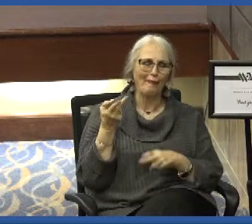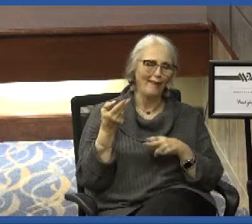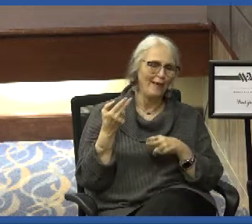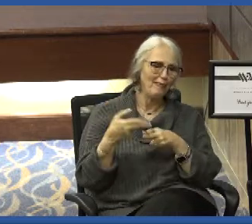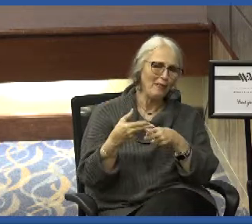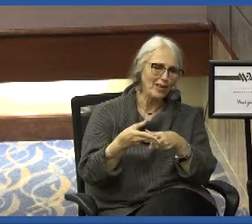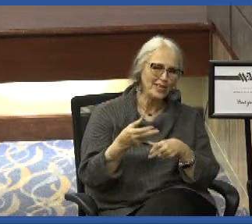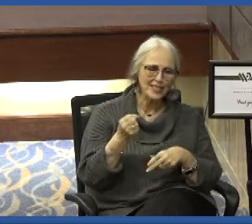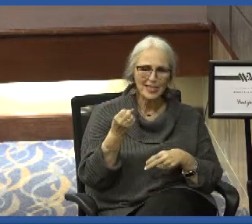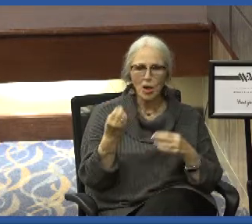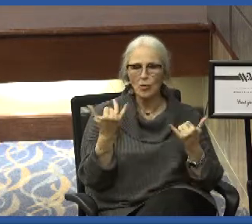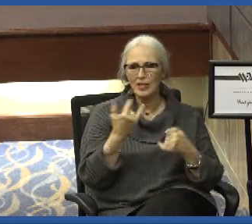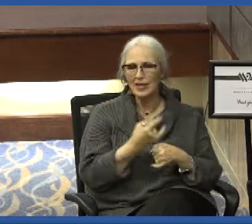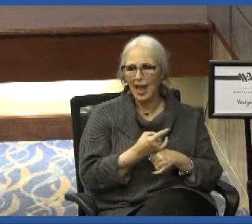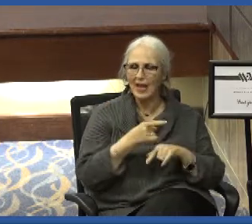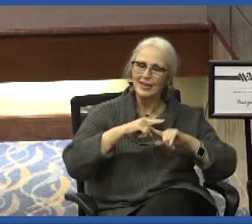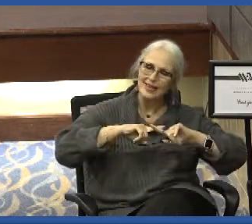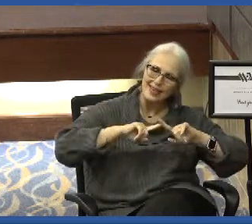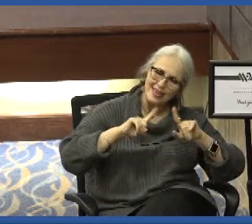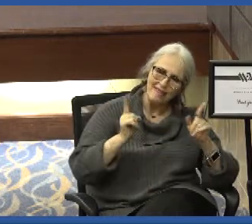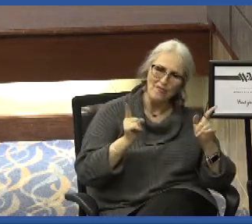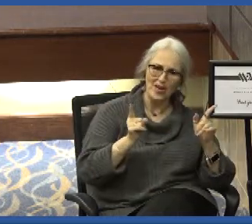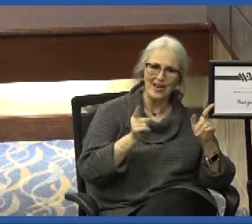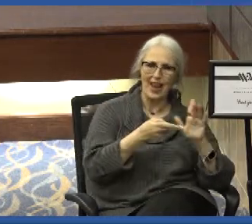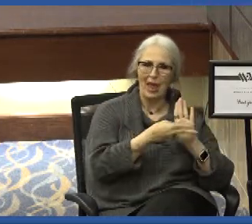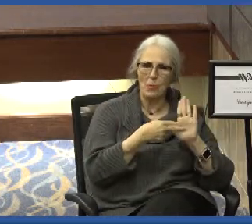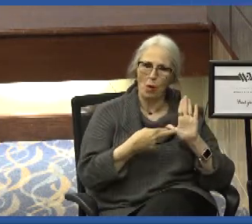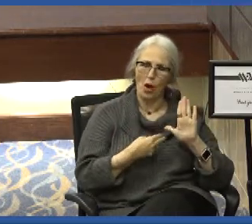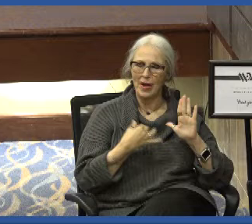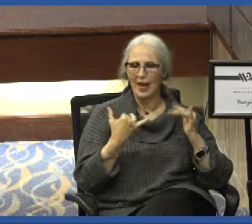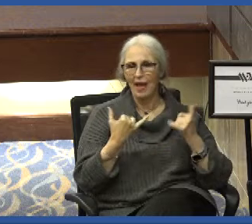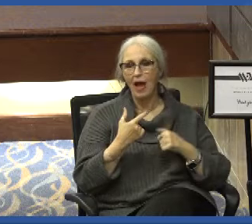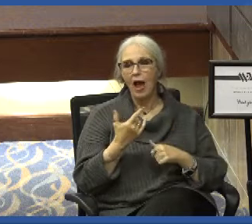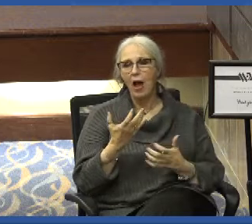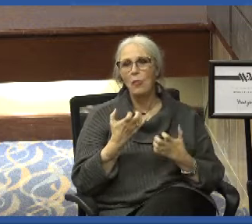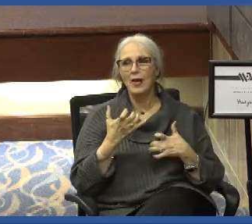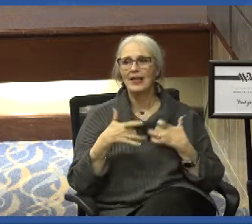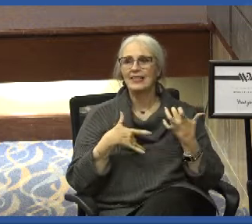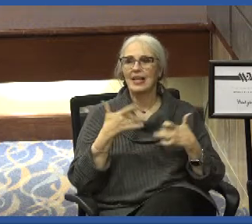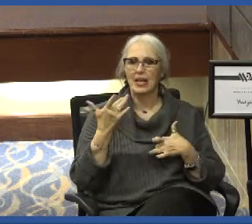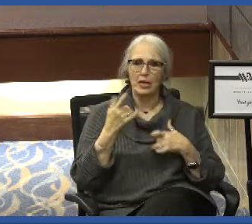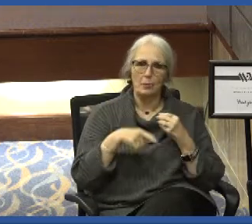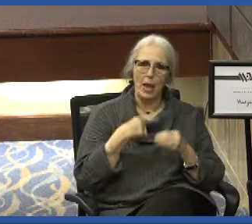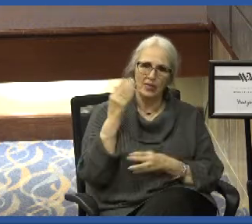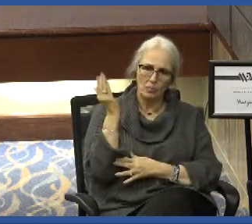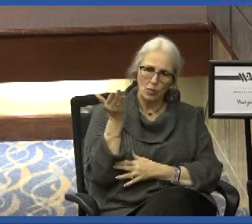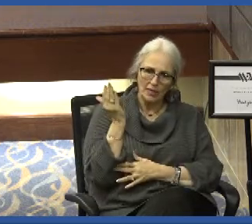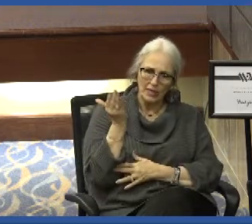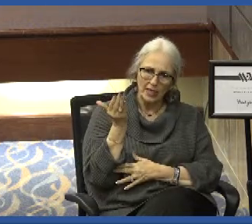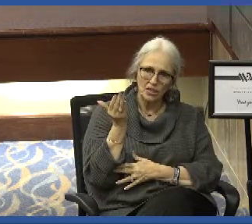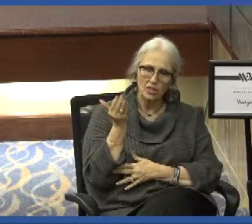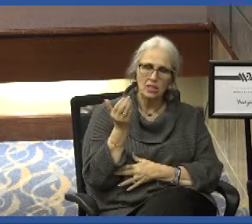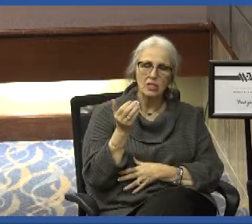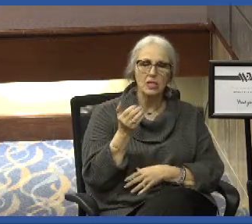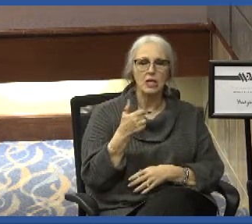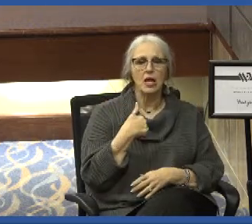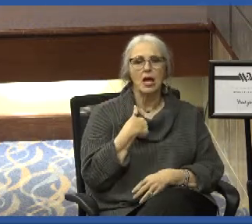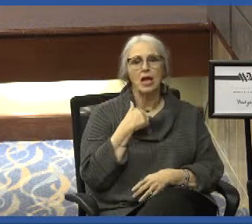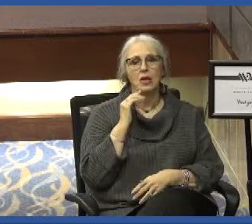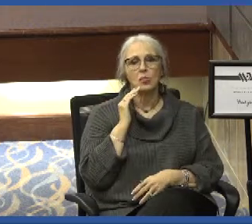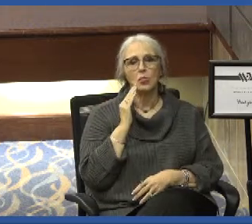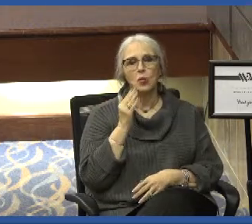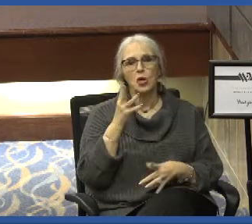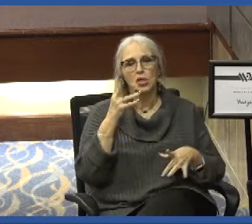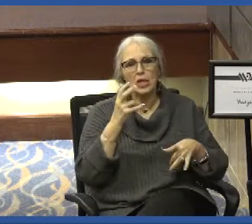today I have a different reference because I'm just really excited about this presentation. And so I'm going to kind